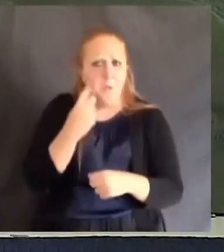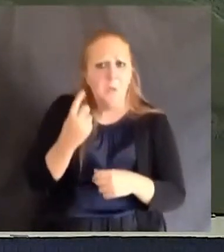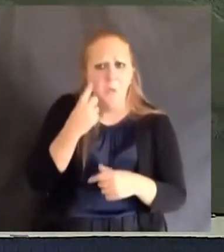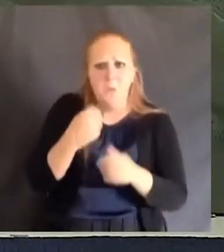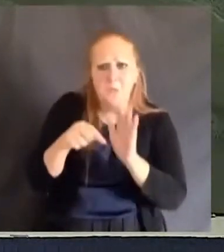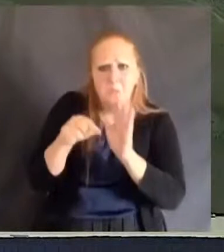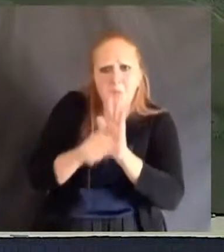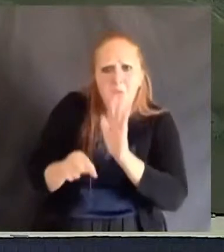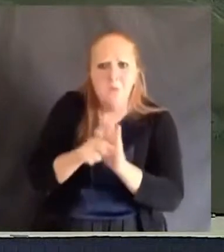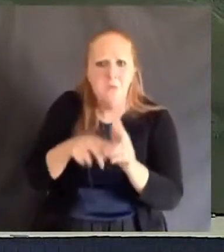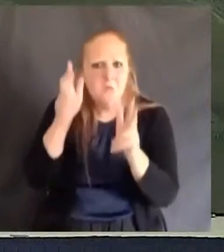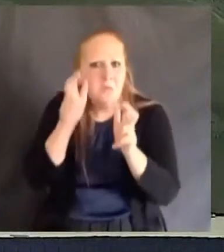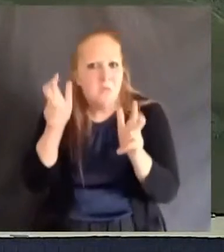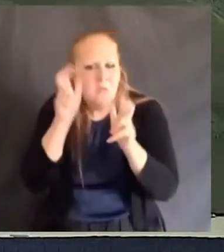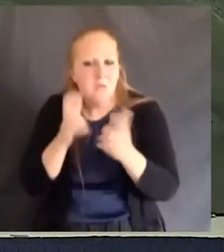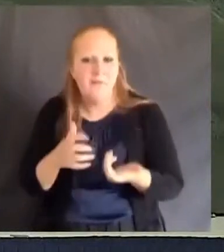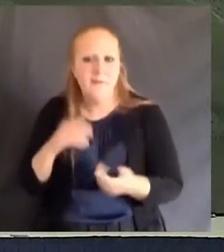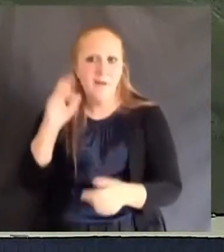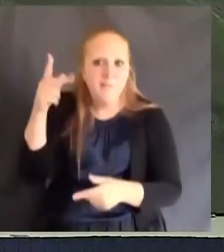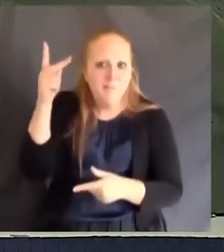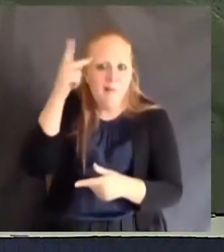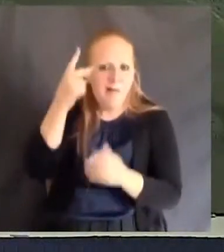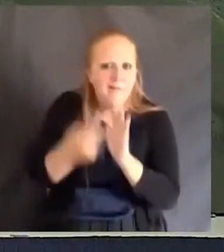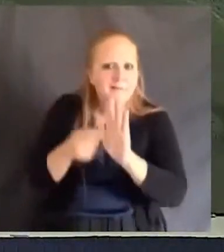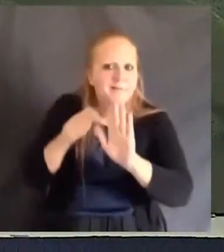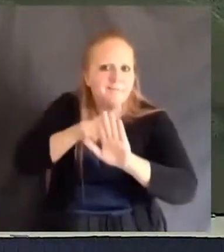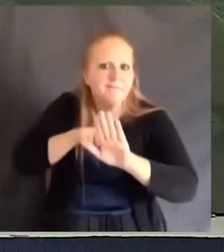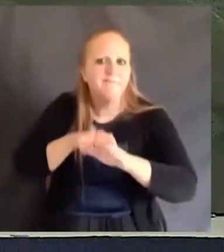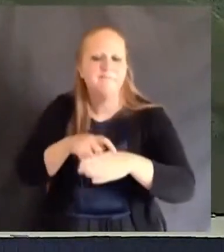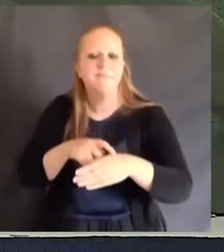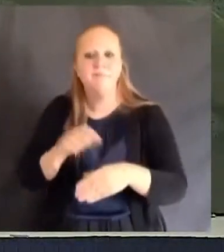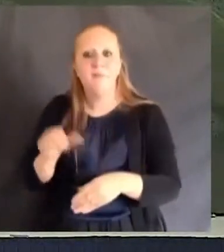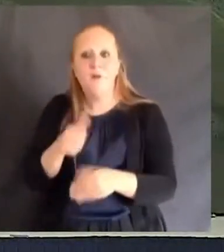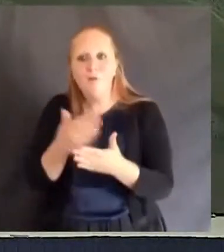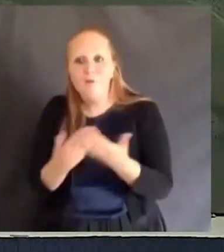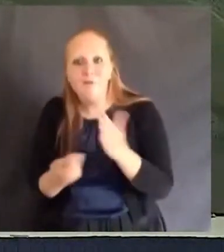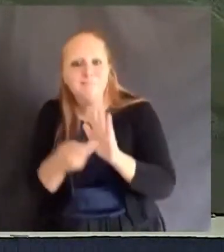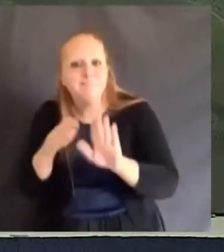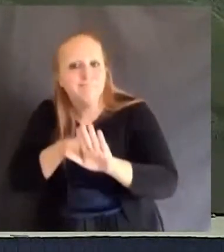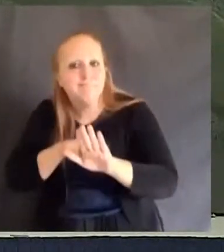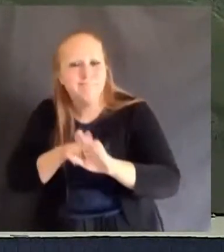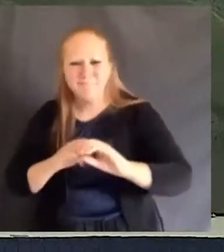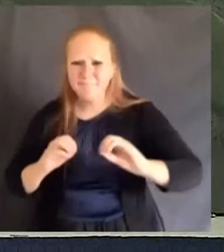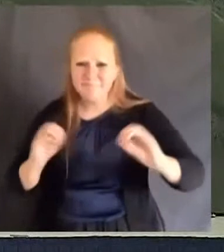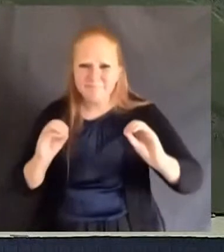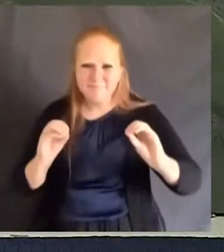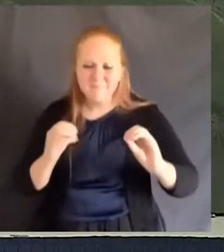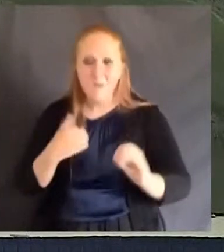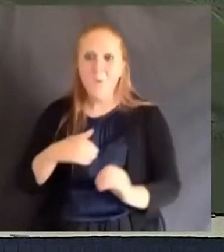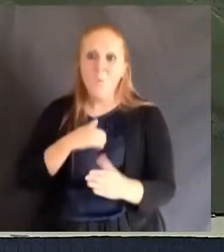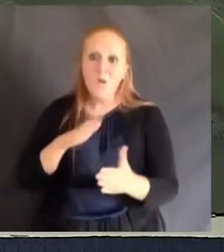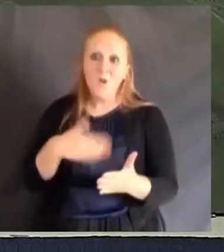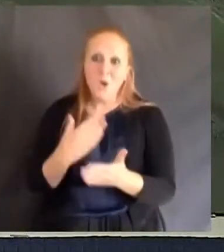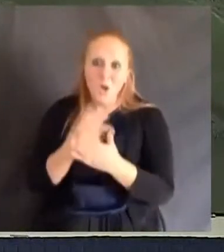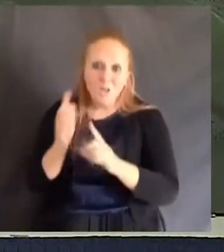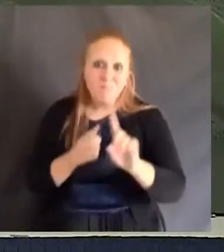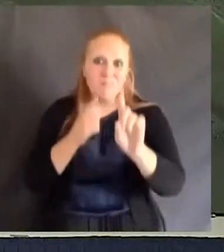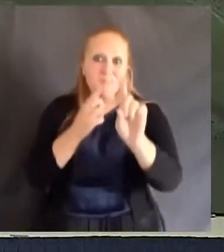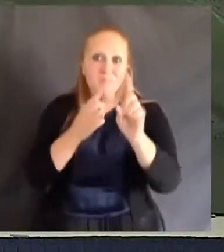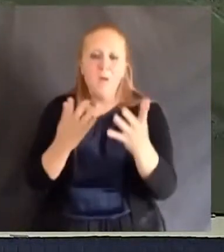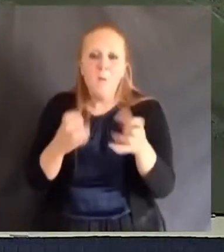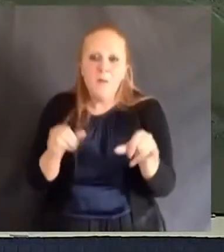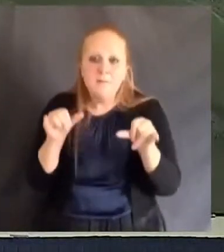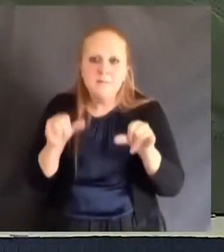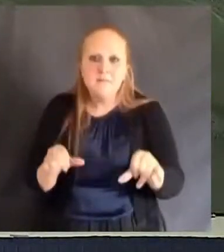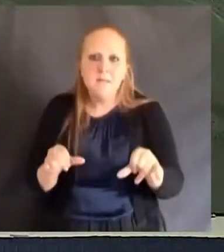else going on. There's no politics. Everybody wants the same thing. We're just trying to work through